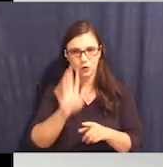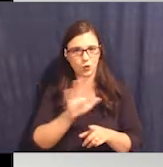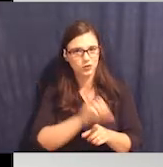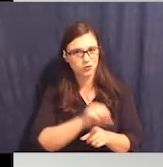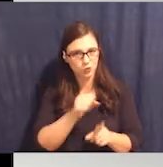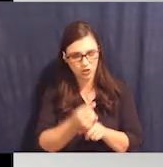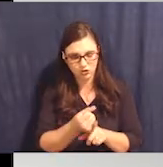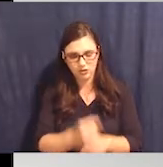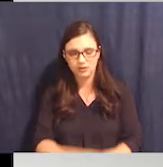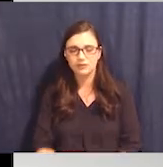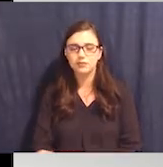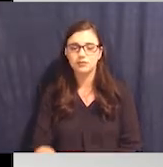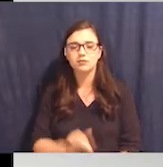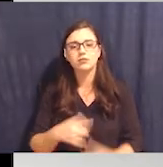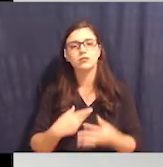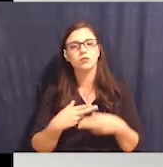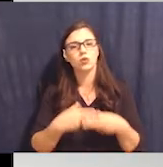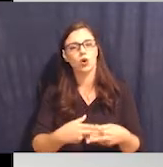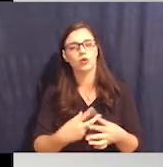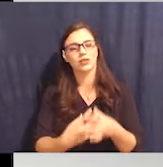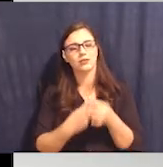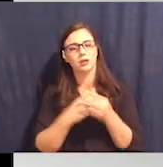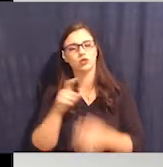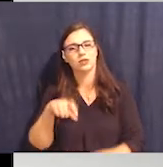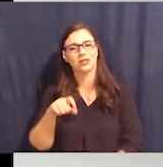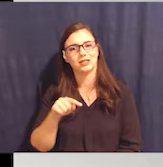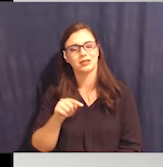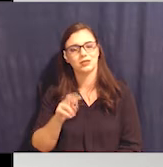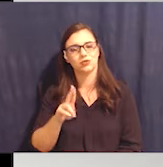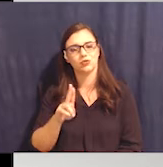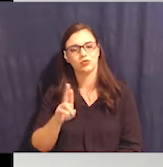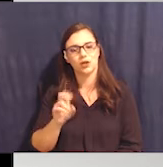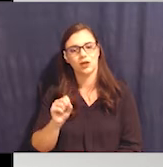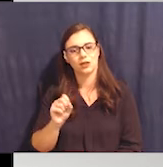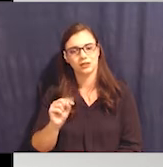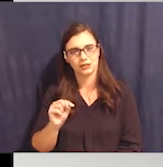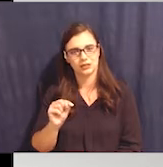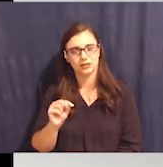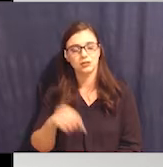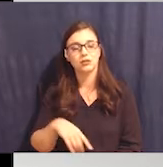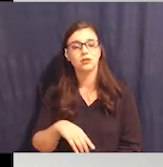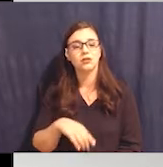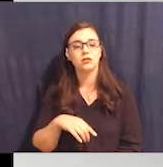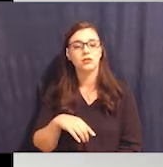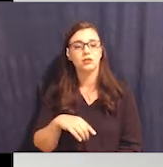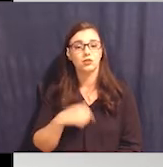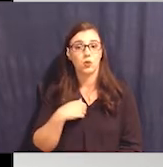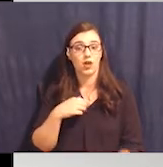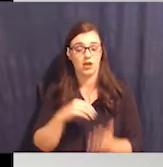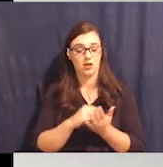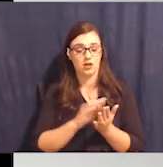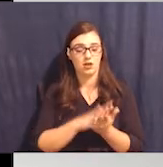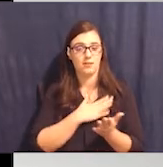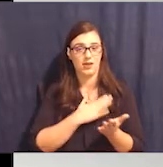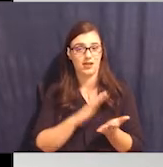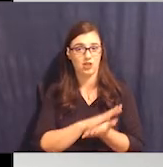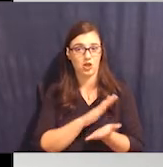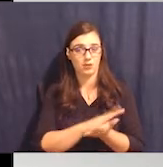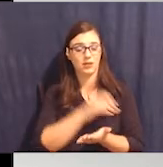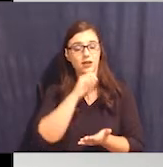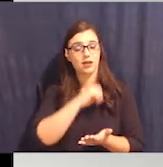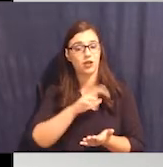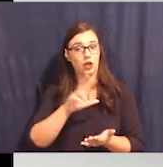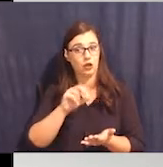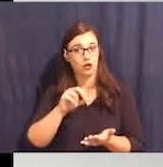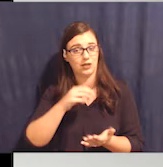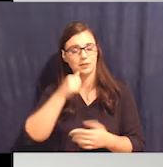your circumstance. And it's called a special needs trust. At age 30. And so I put in my